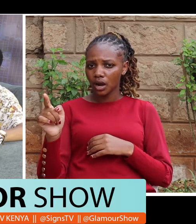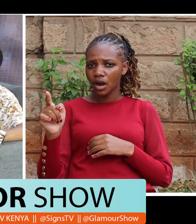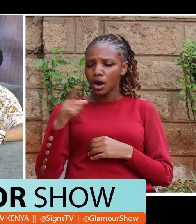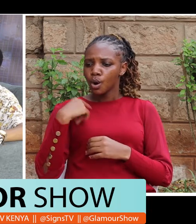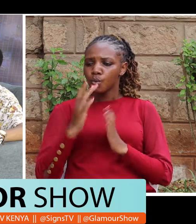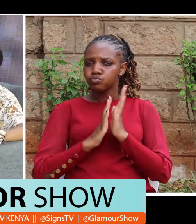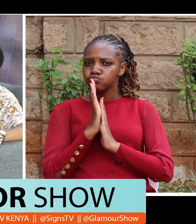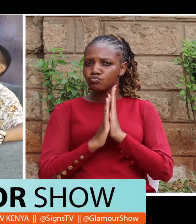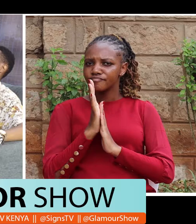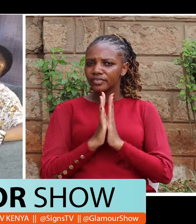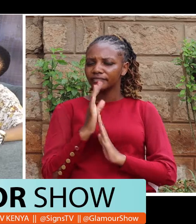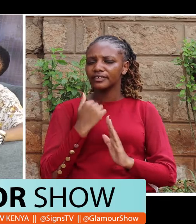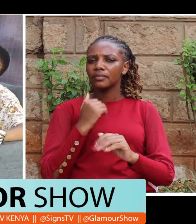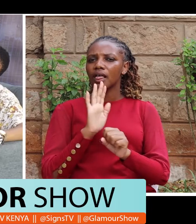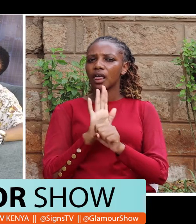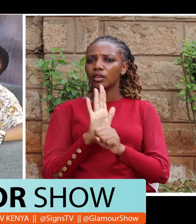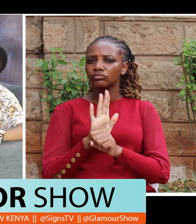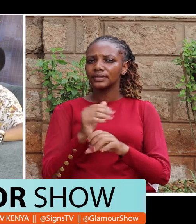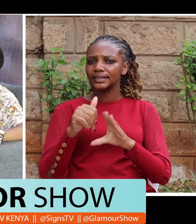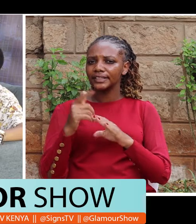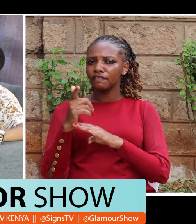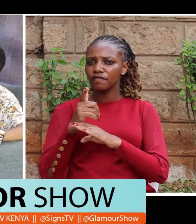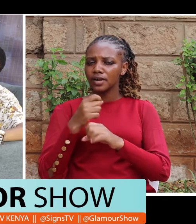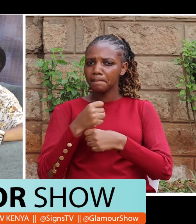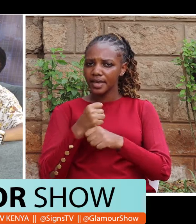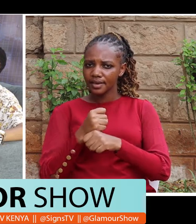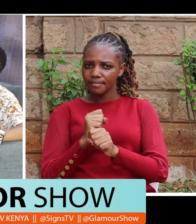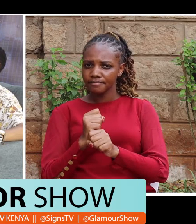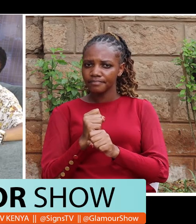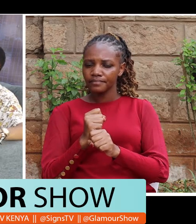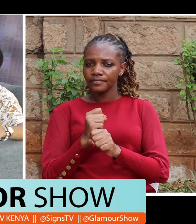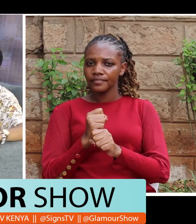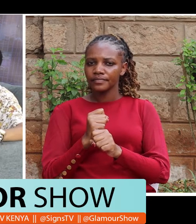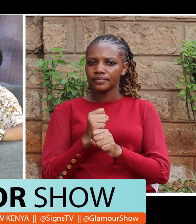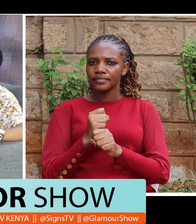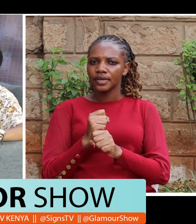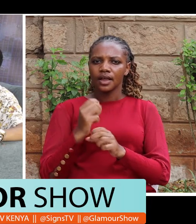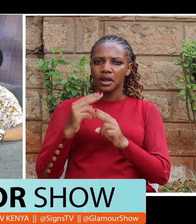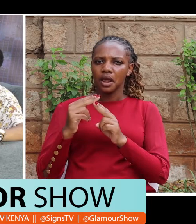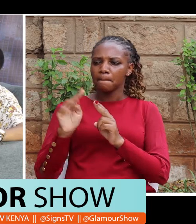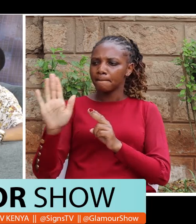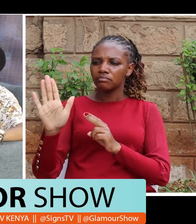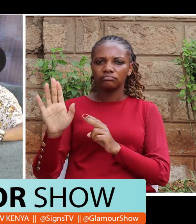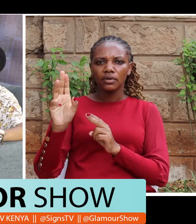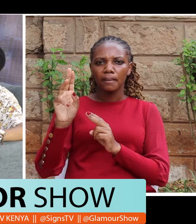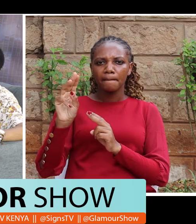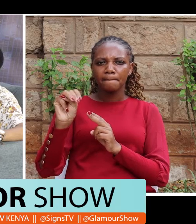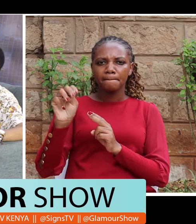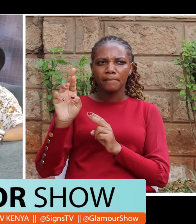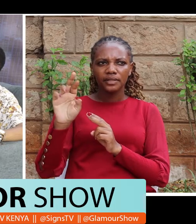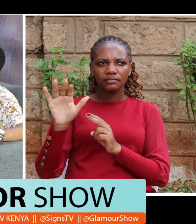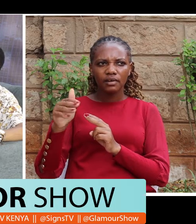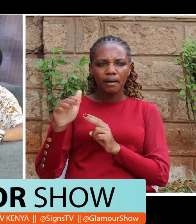guy that first who inspires me now in filmmaking or in production, I'll say is Mr.